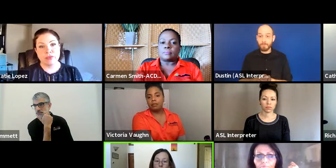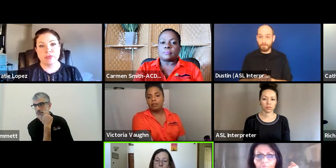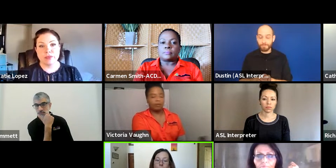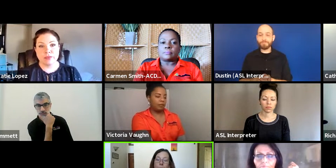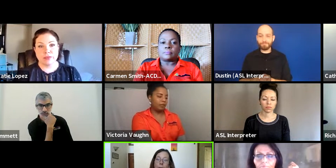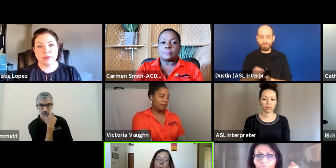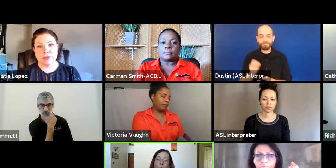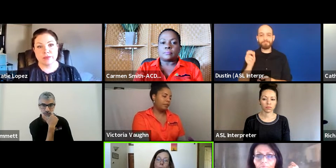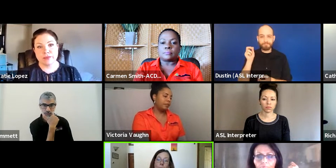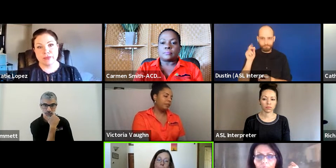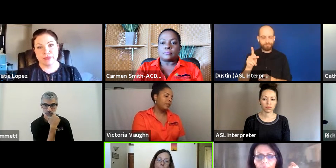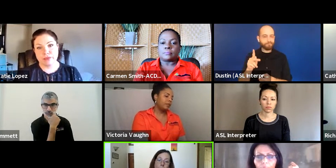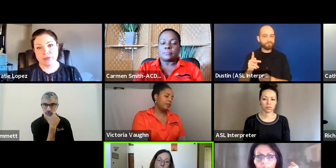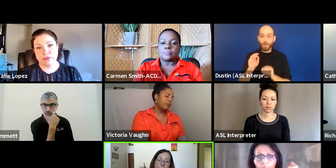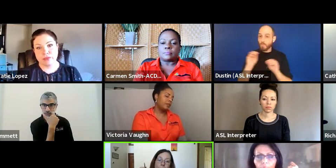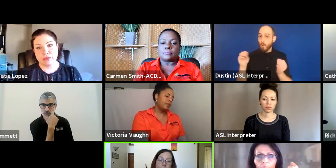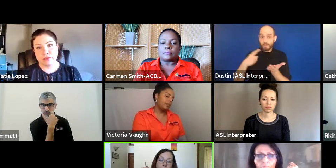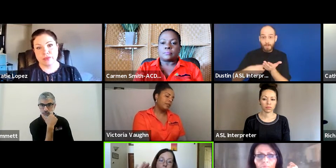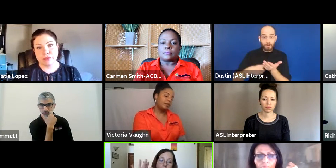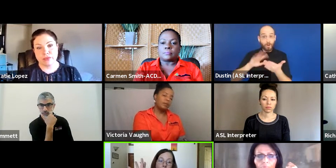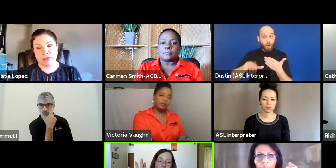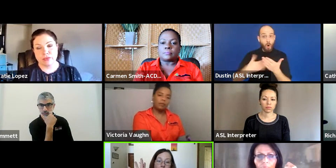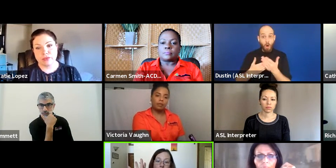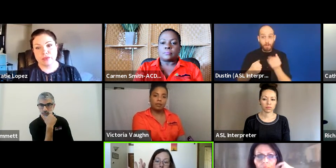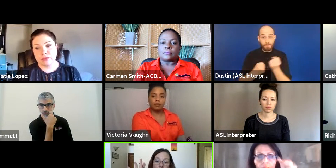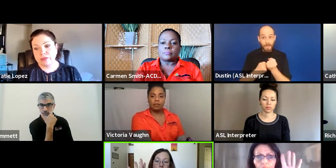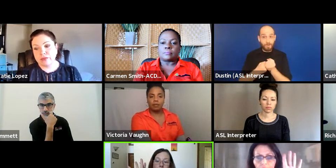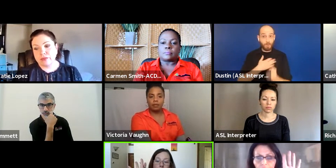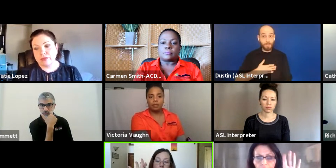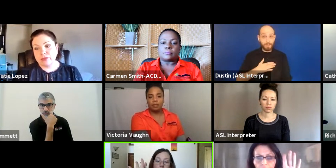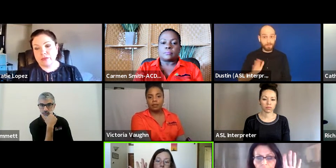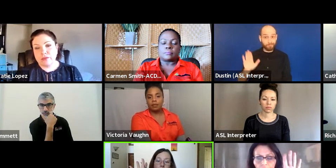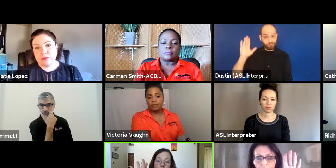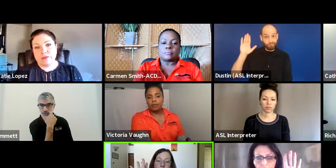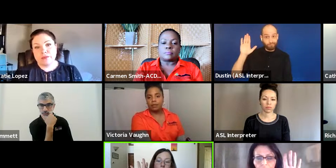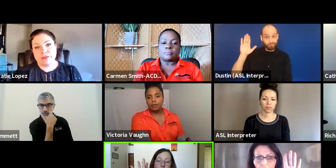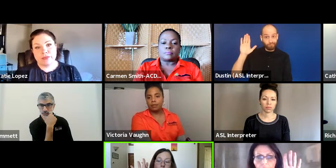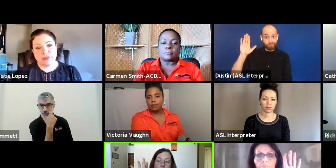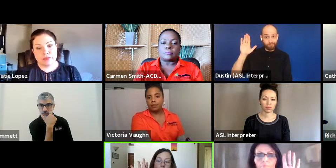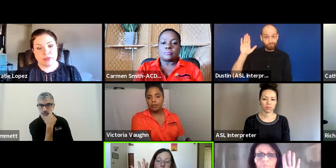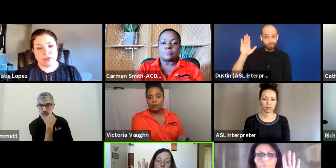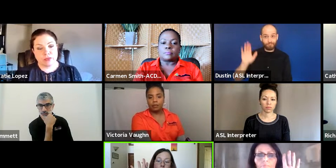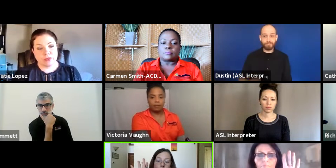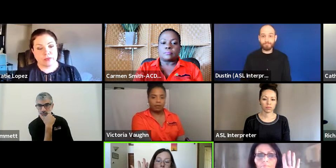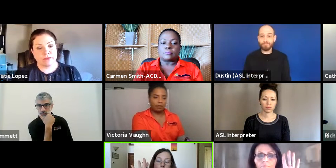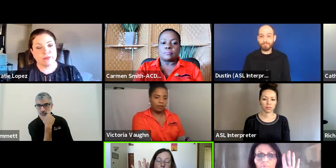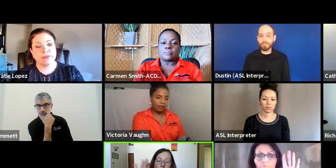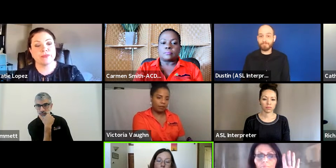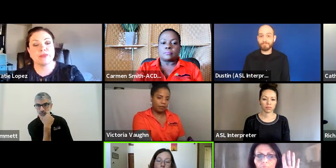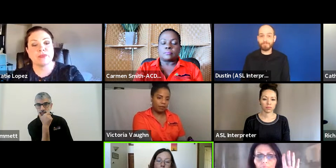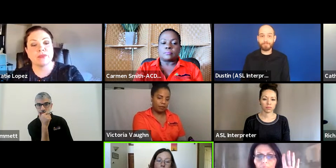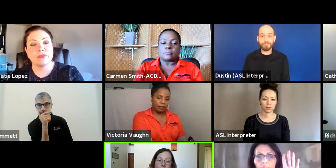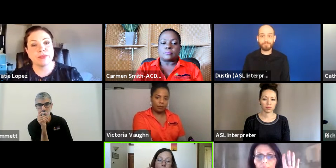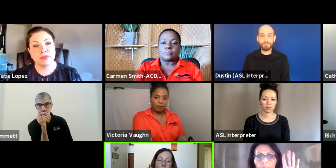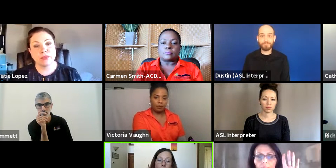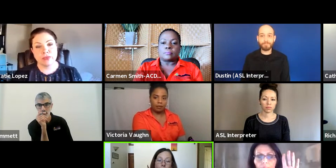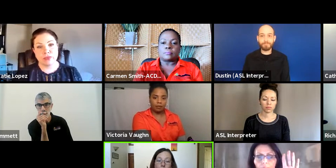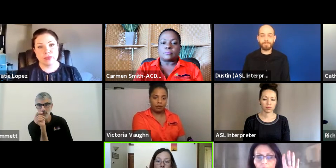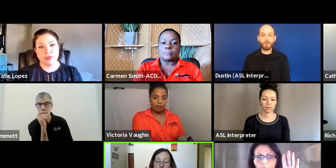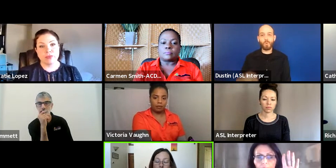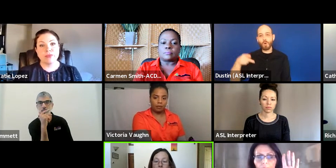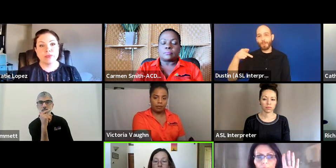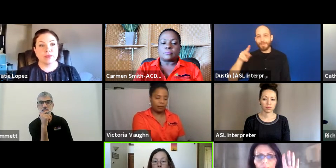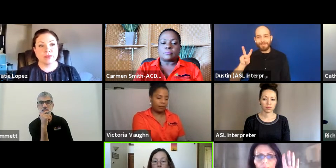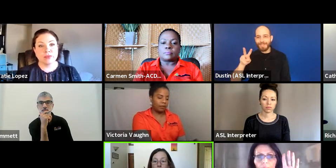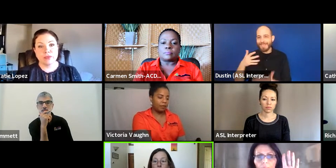Okay, seeing none, all those in favor, please indicate by raising your hand. or PV, however,